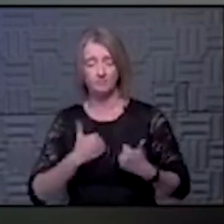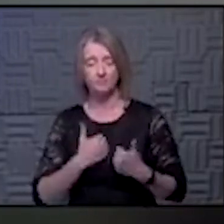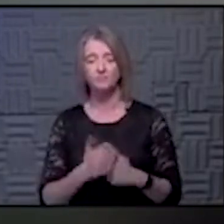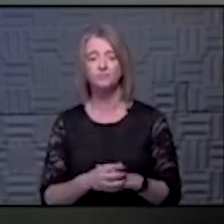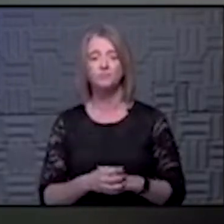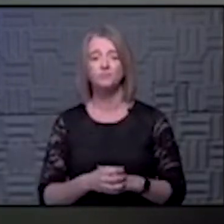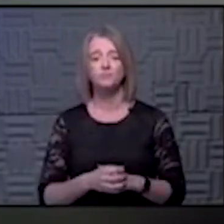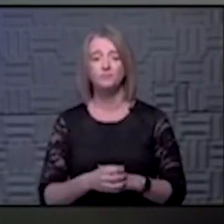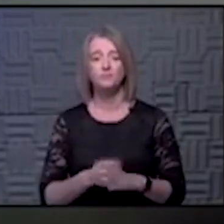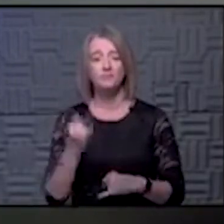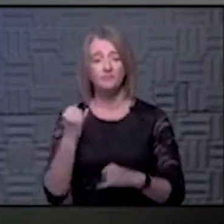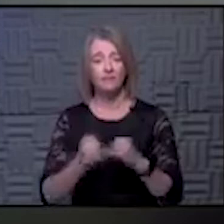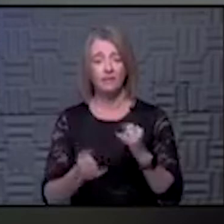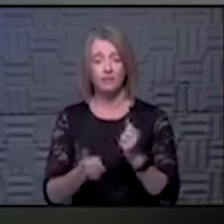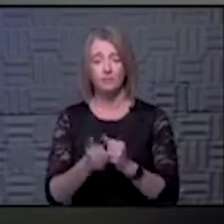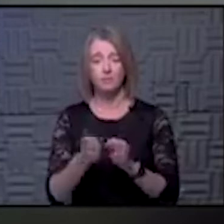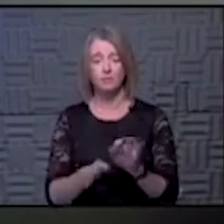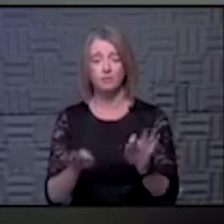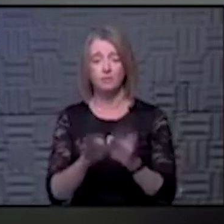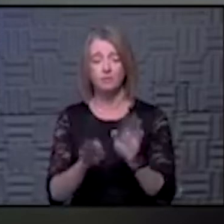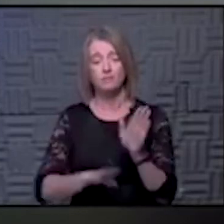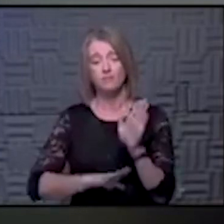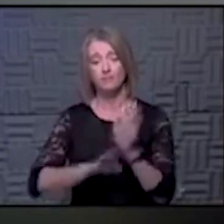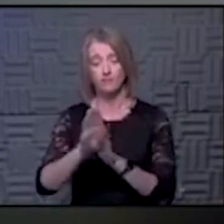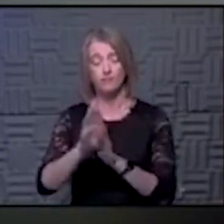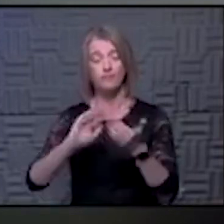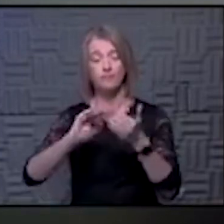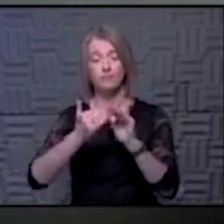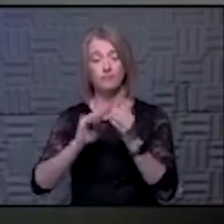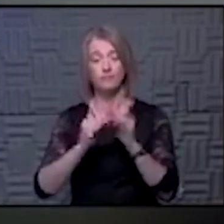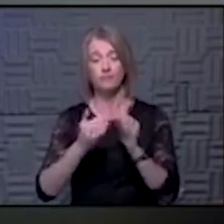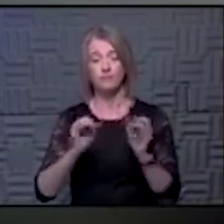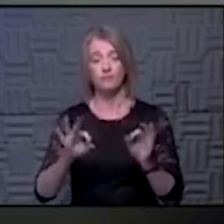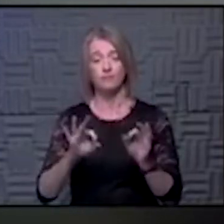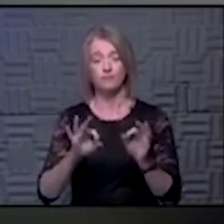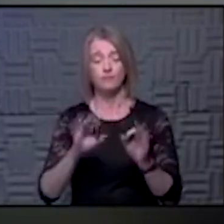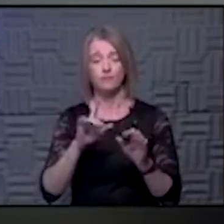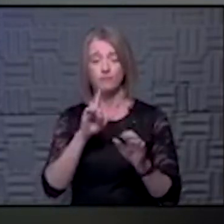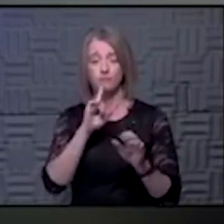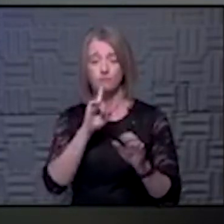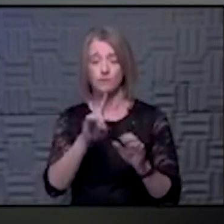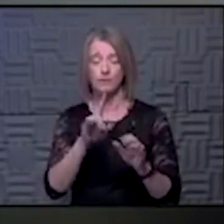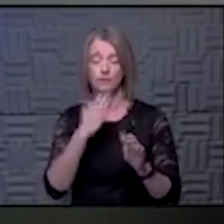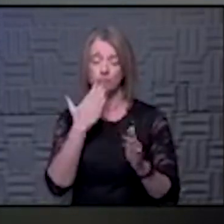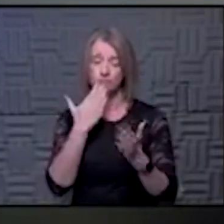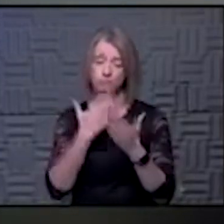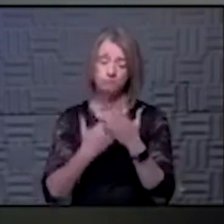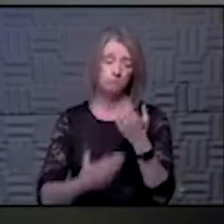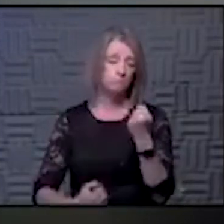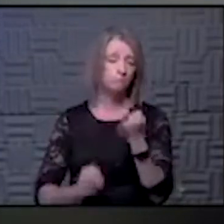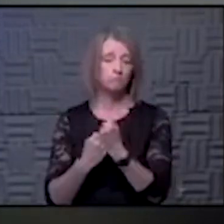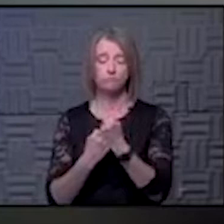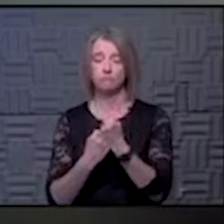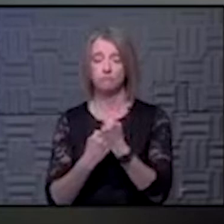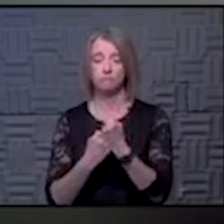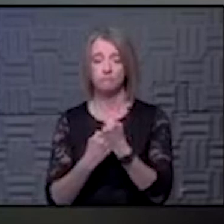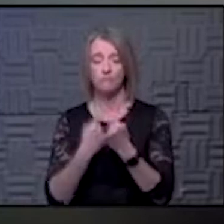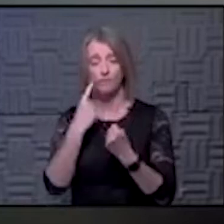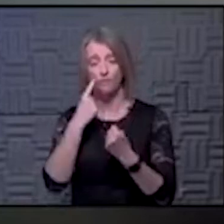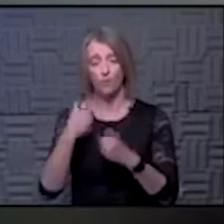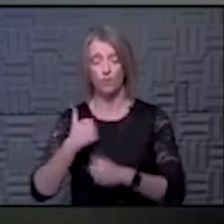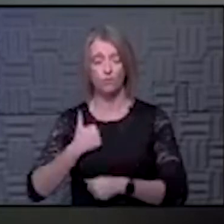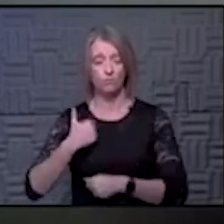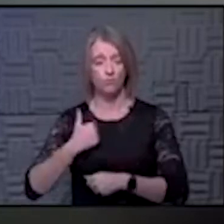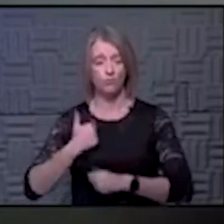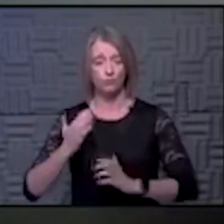most importantly, is really develop that community of genuine, authentic support of their fellow warriors,